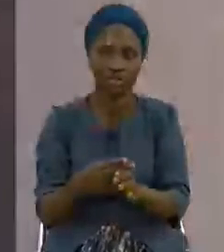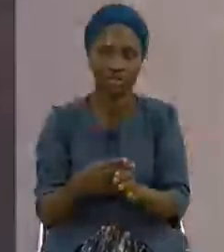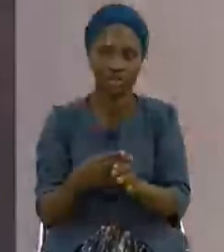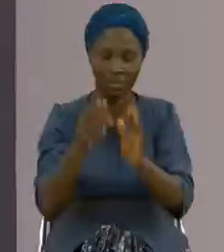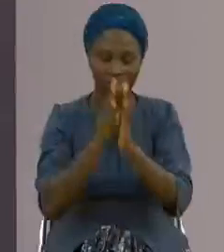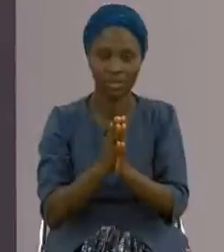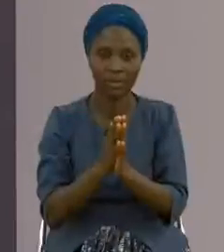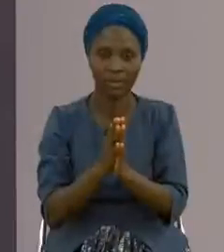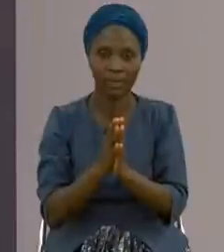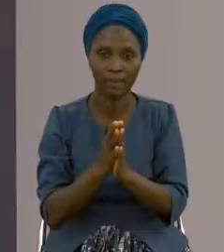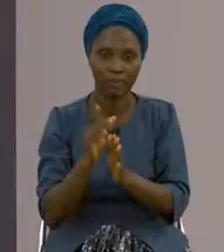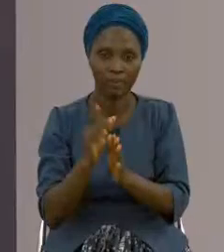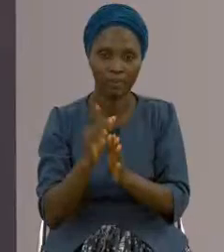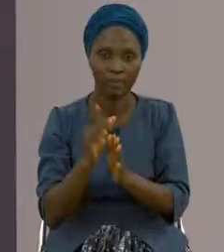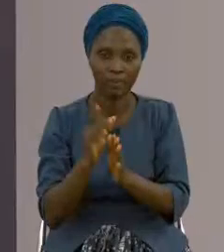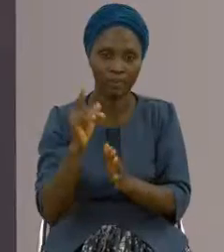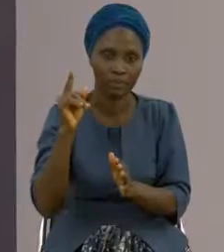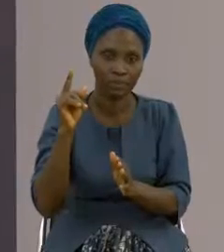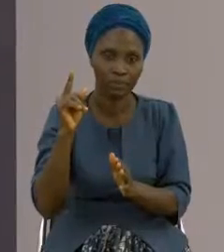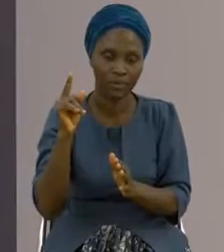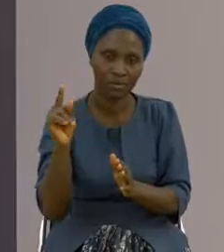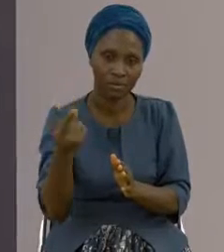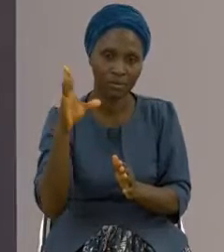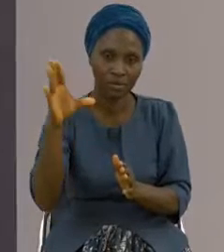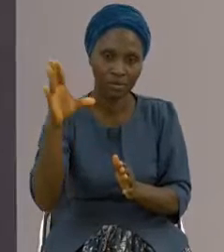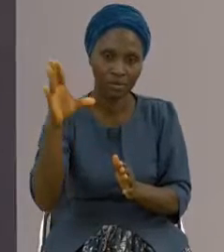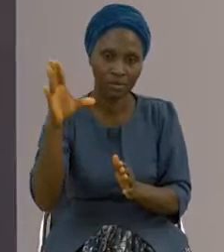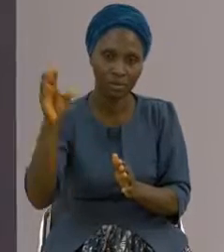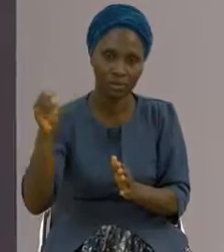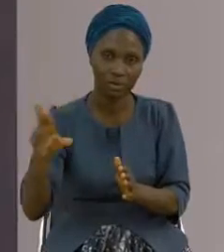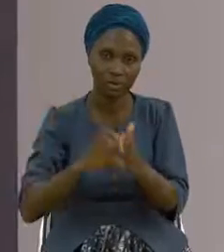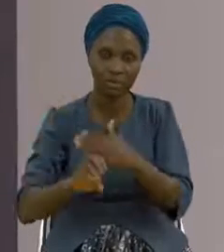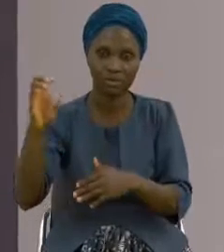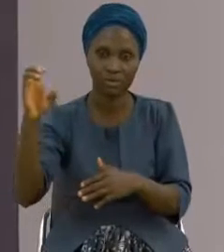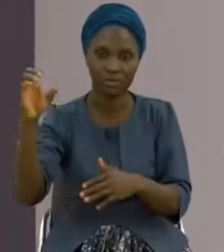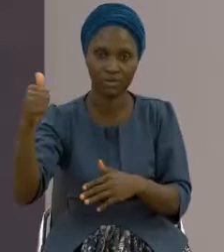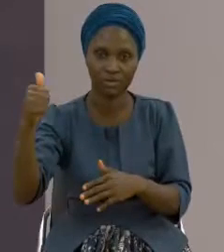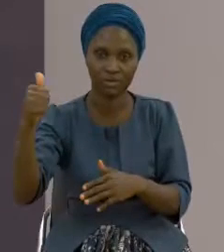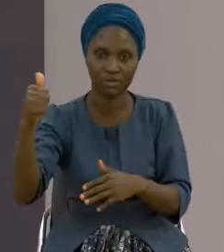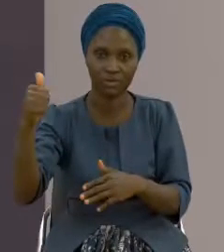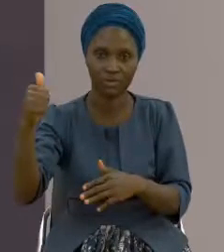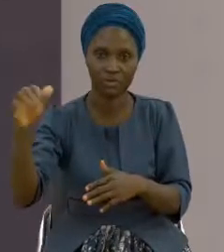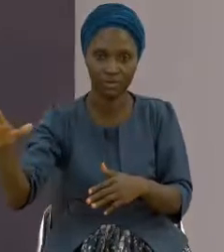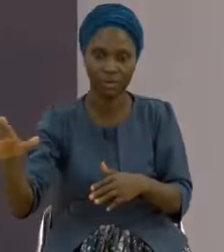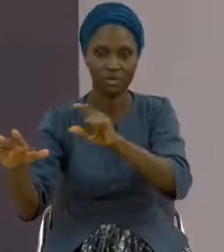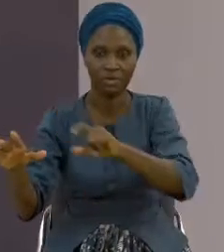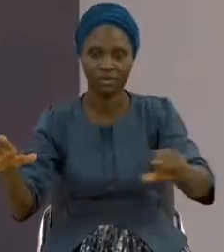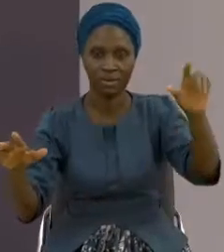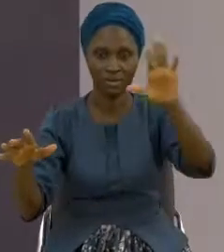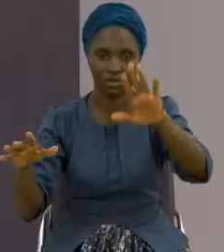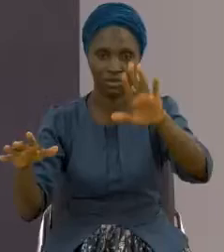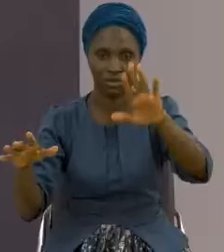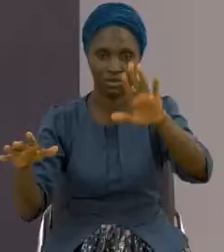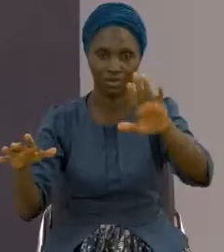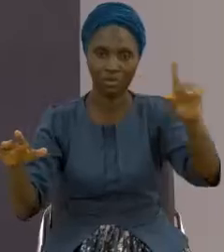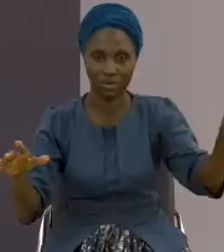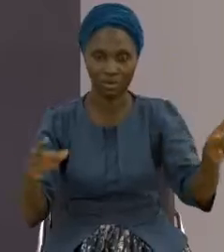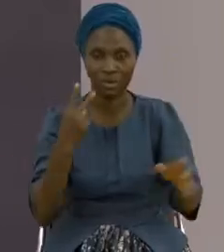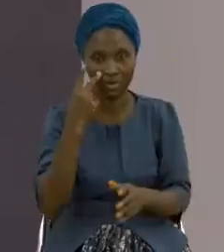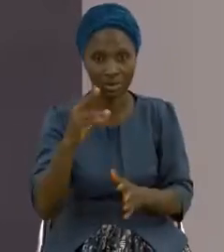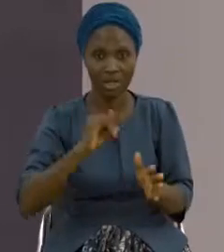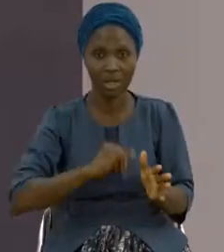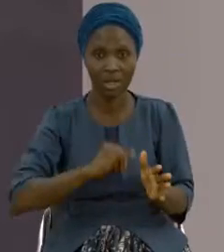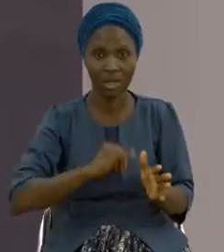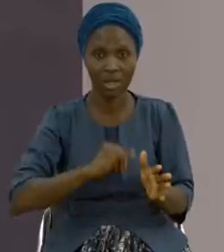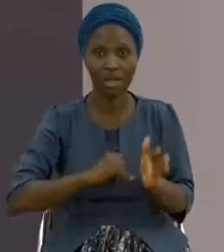1 Corinthians 15:51, behold, I show you a mystery. We shall not all sleep, but we shall